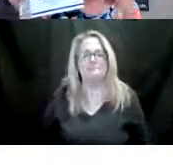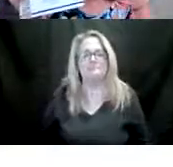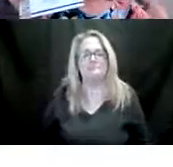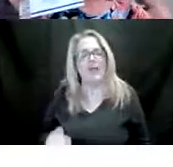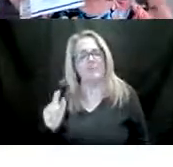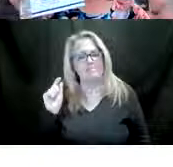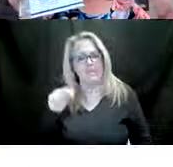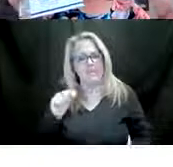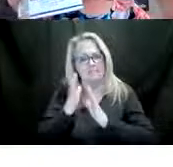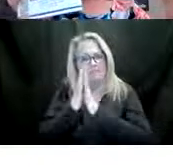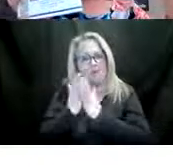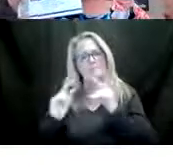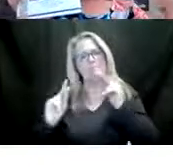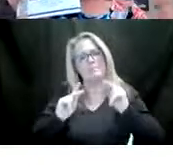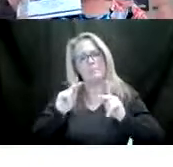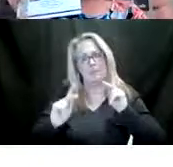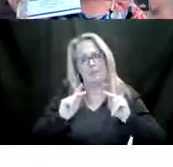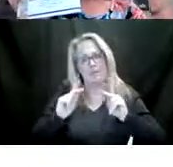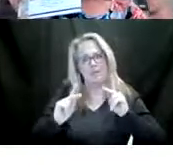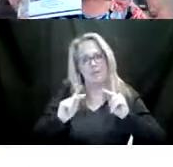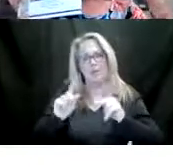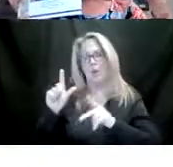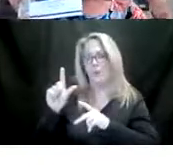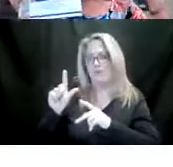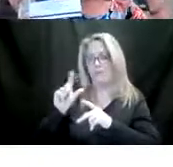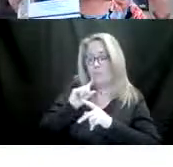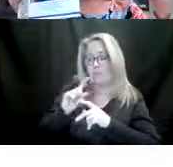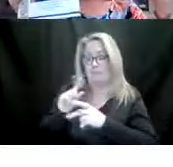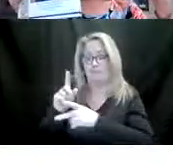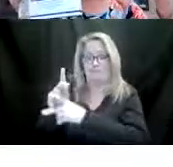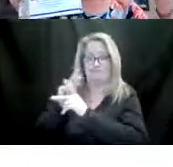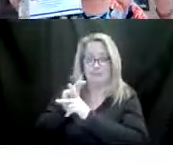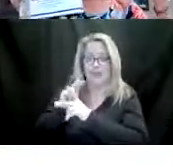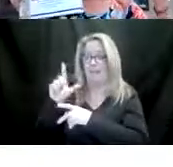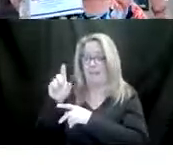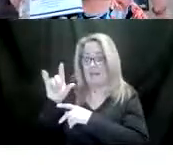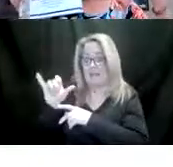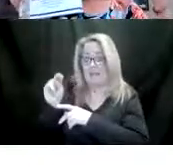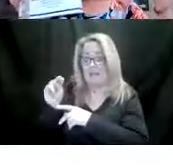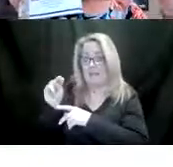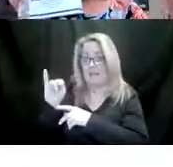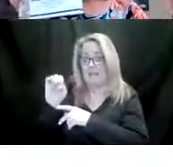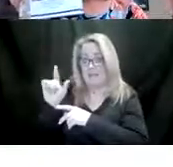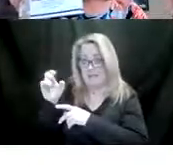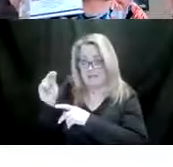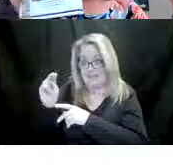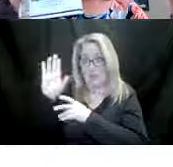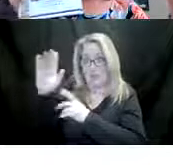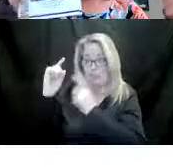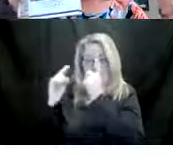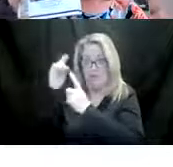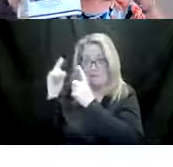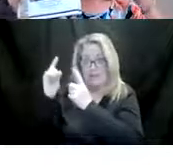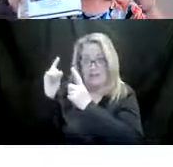of, people have taken Lilli Nielsen's thoughts and ideas and have often adapted those